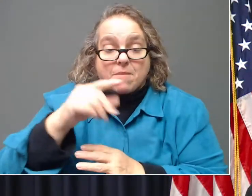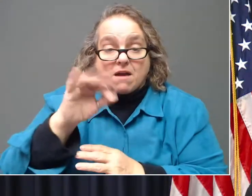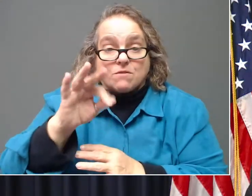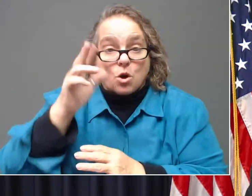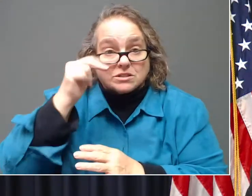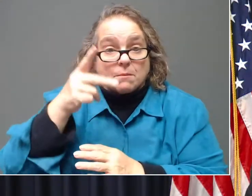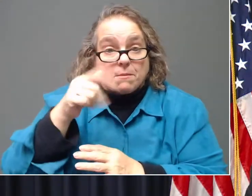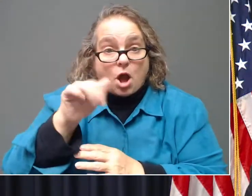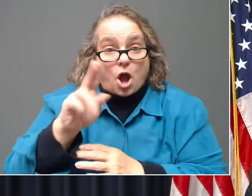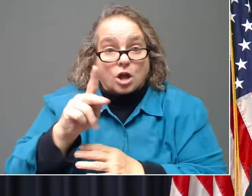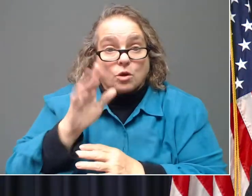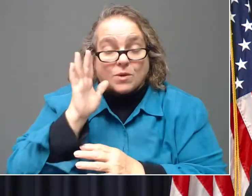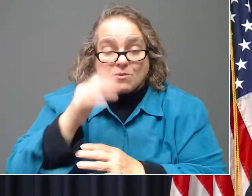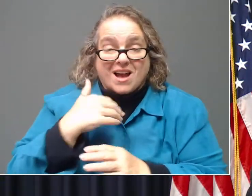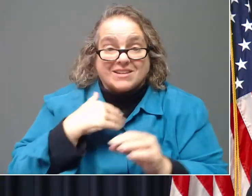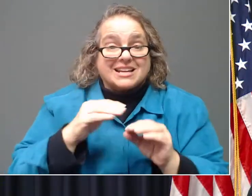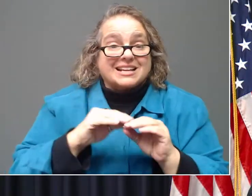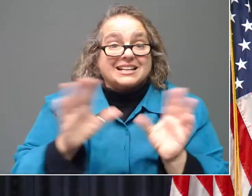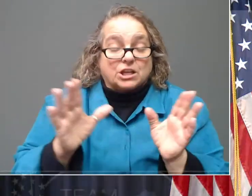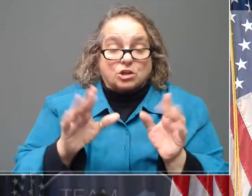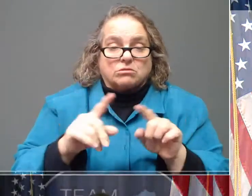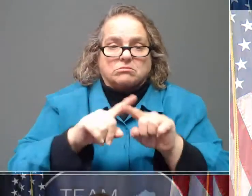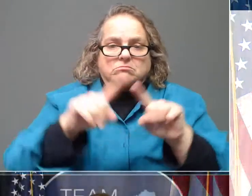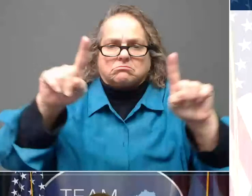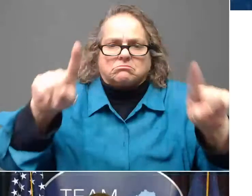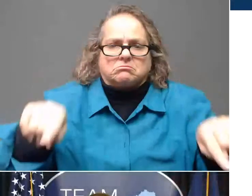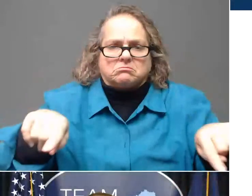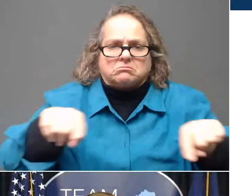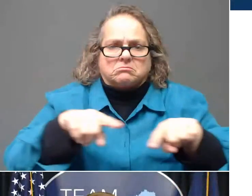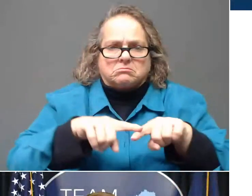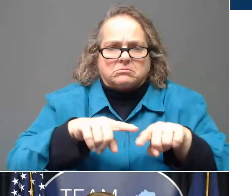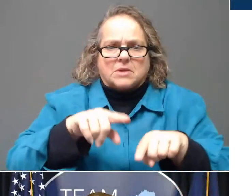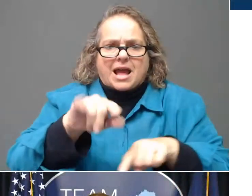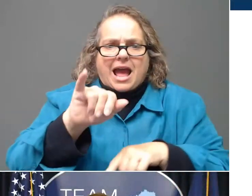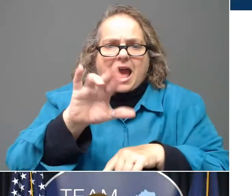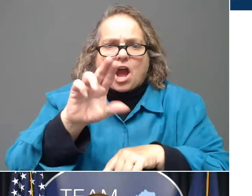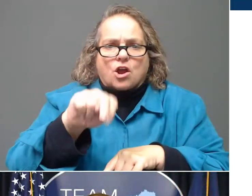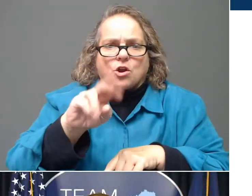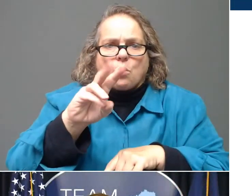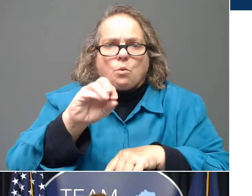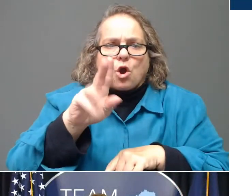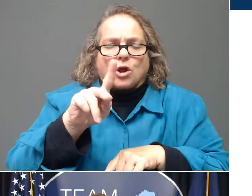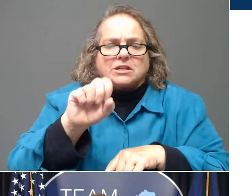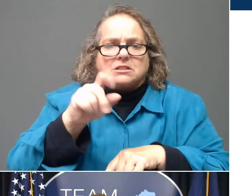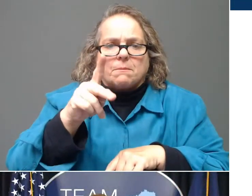have very clear signage on Ironworks Pike directing drivers into the park.